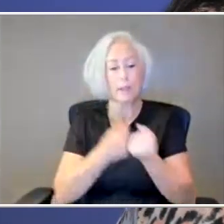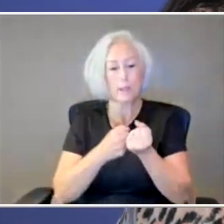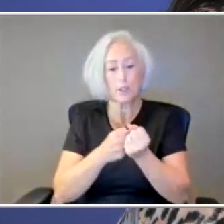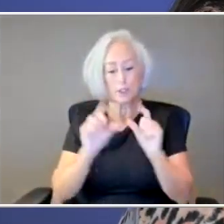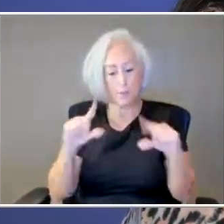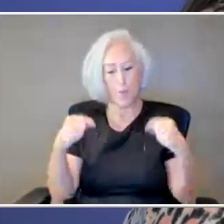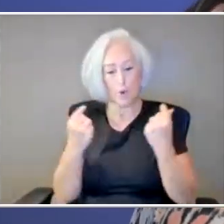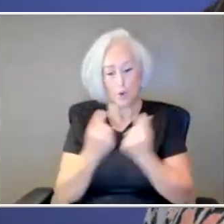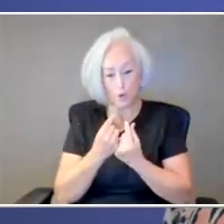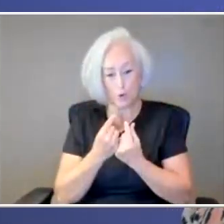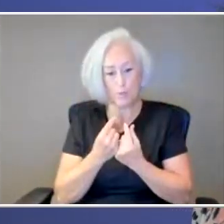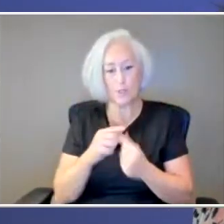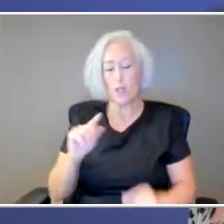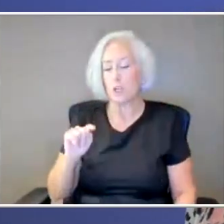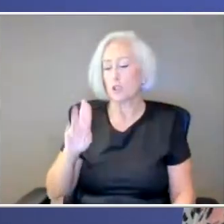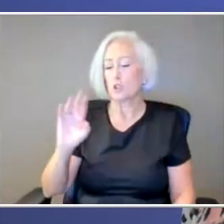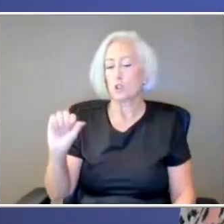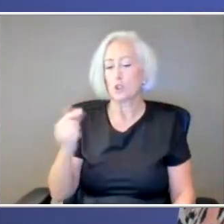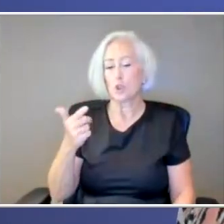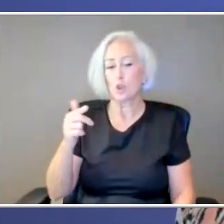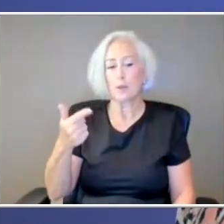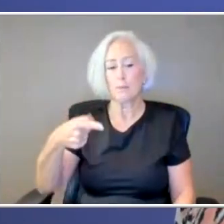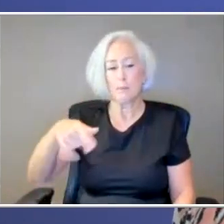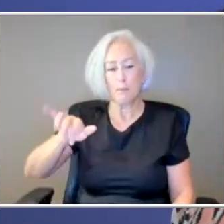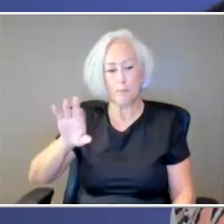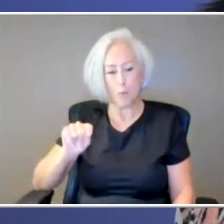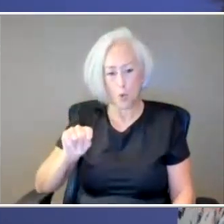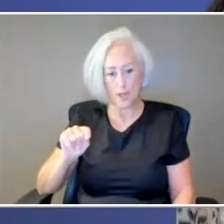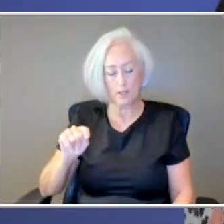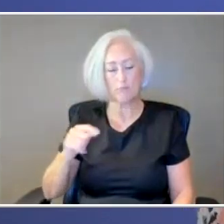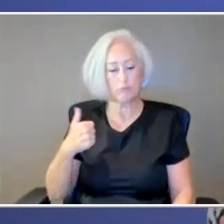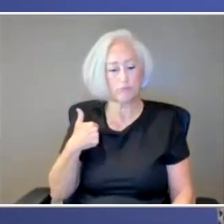Turning Point here, and I know I've also seen a lot of